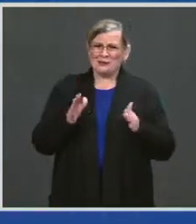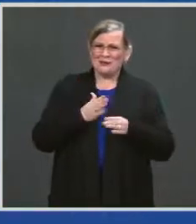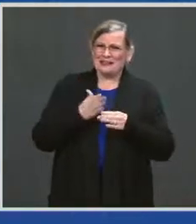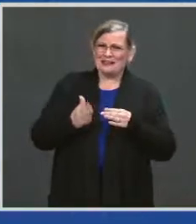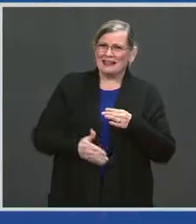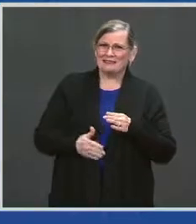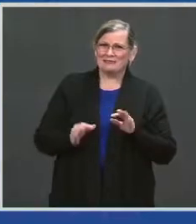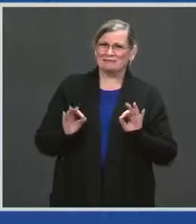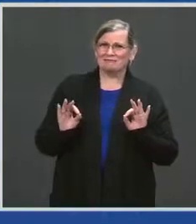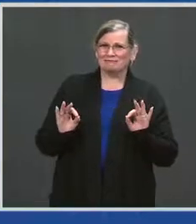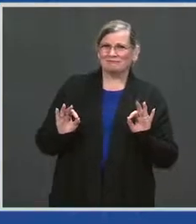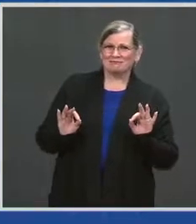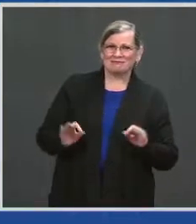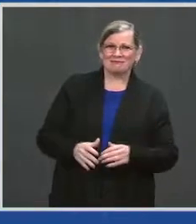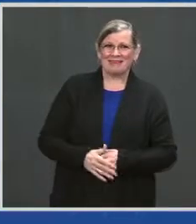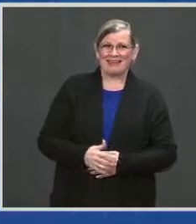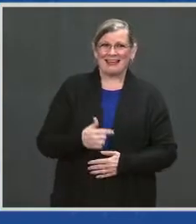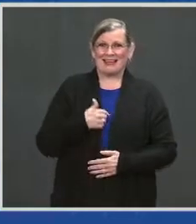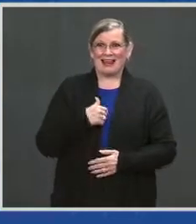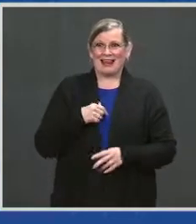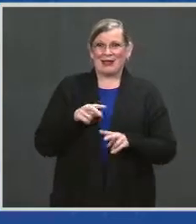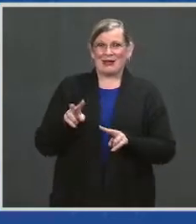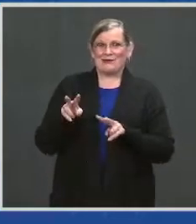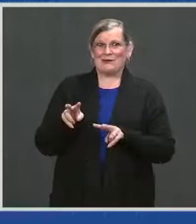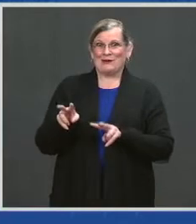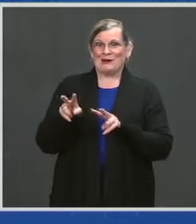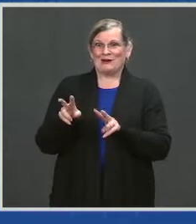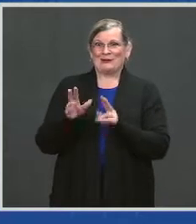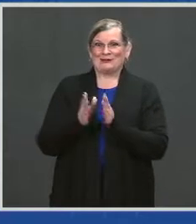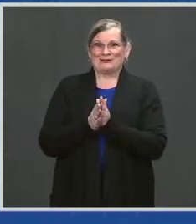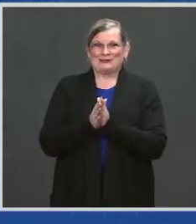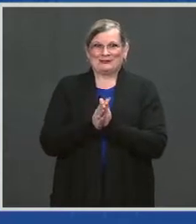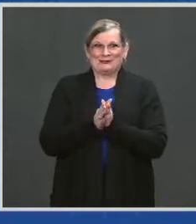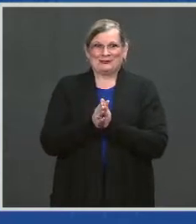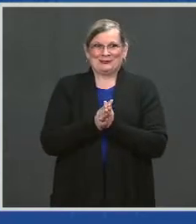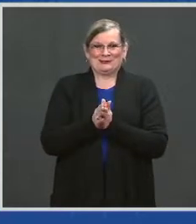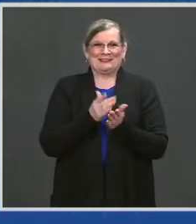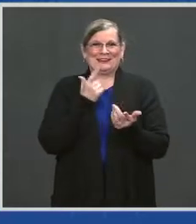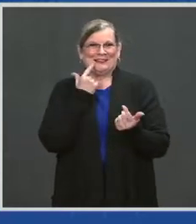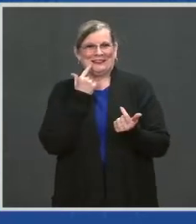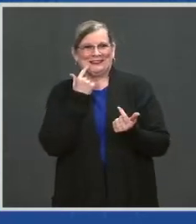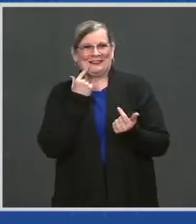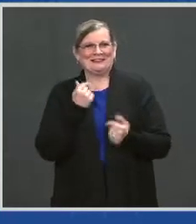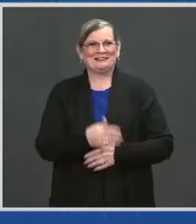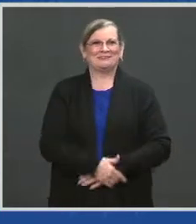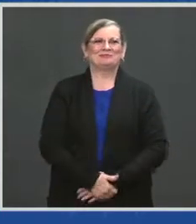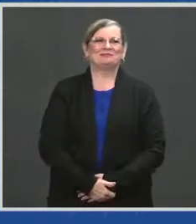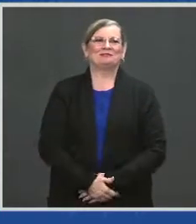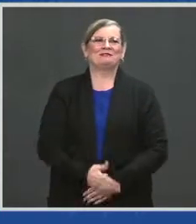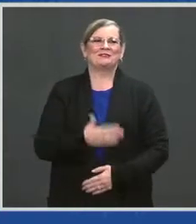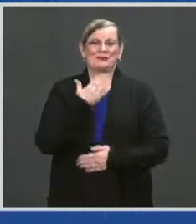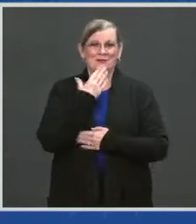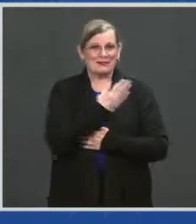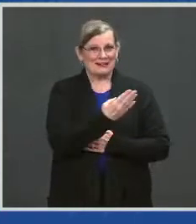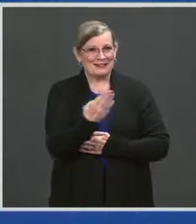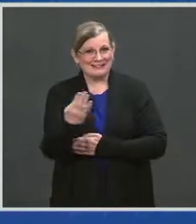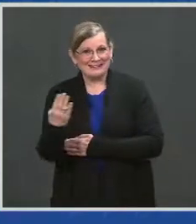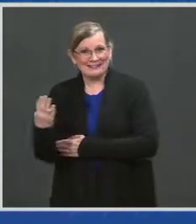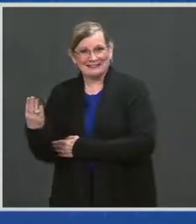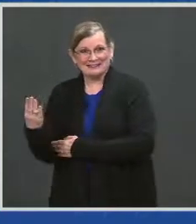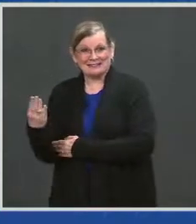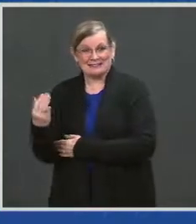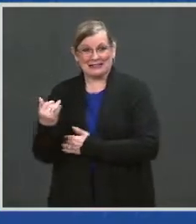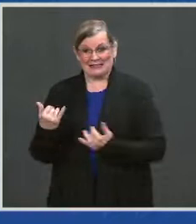I'm looking forward to it. I'm looking forward to it. Well, good morning. This morning we've learned that